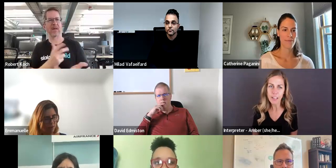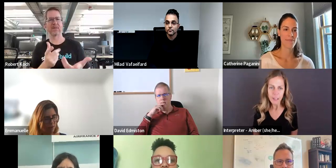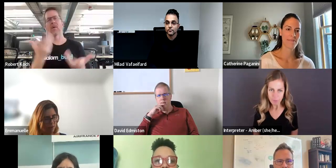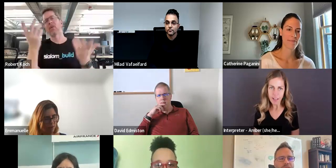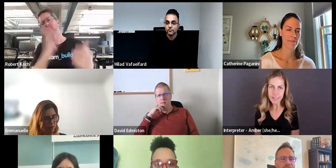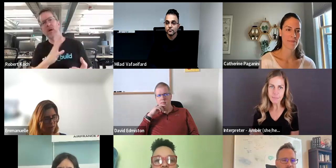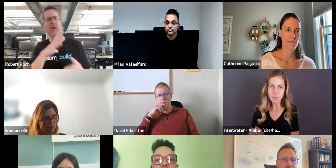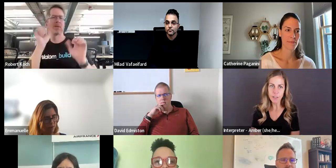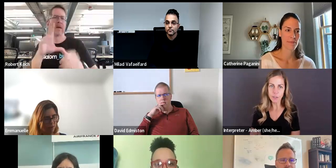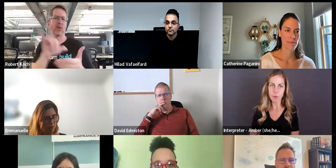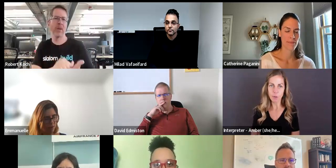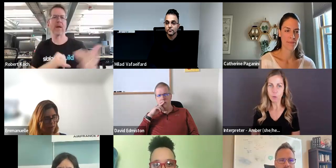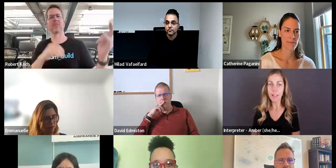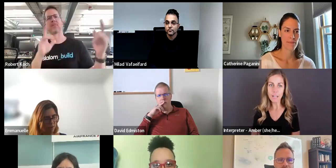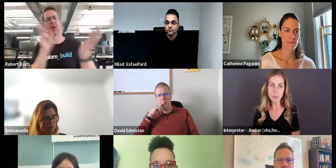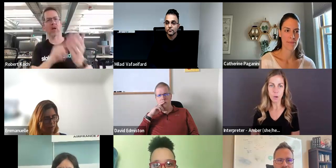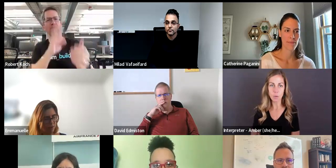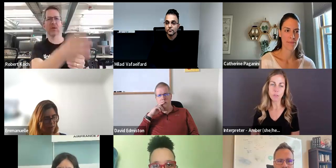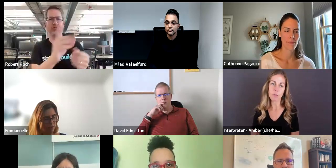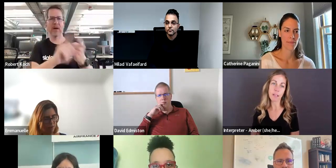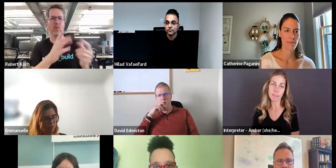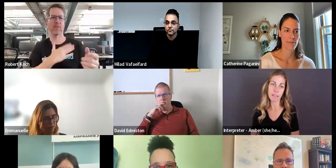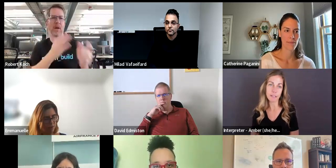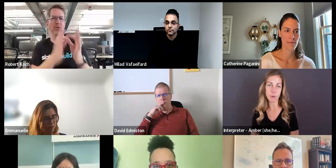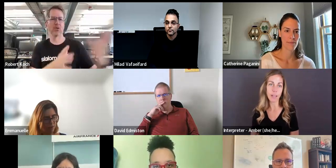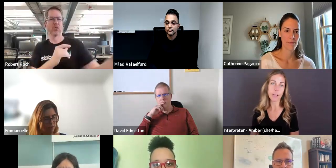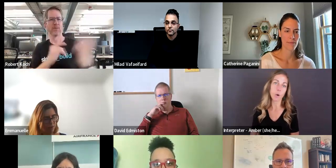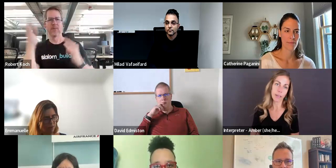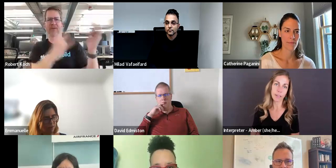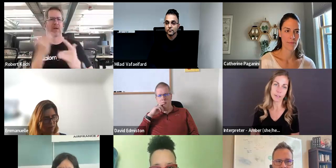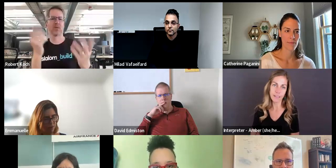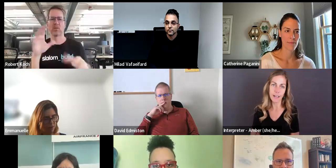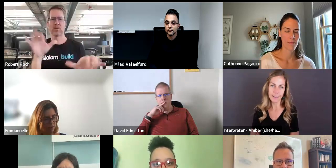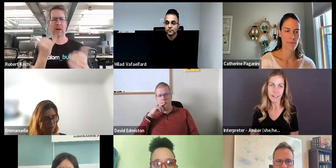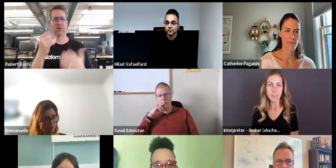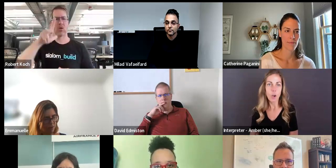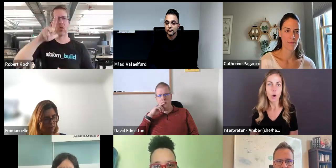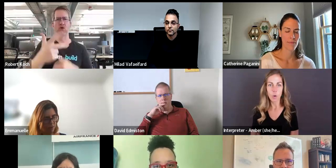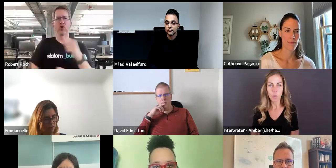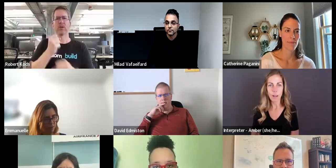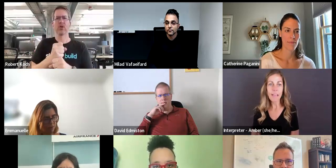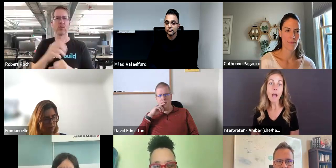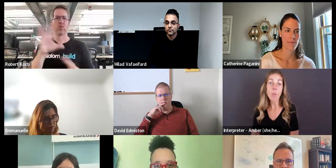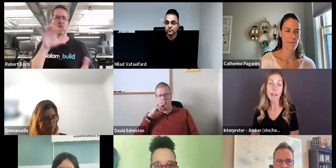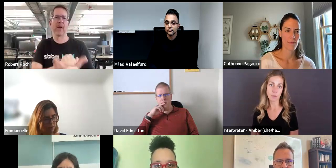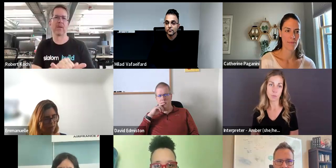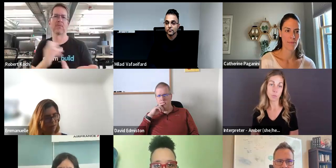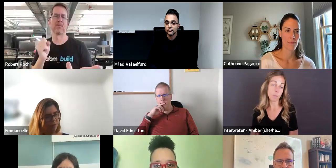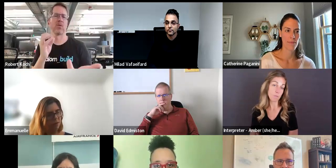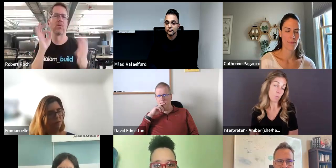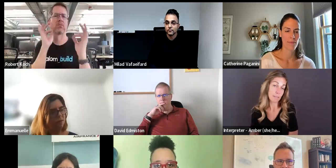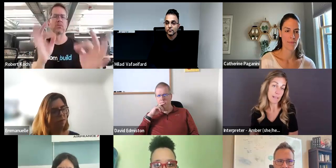interpreters. Fly in preferred interpreters who I like to work with. So then they are like, okay, they did that. So now